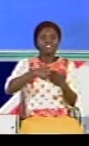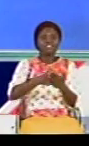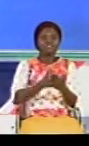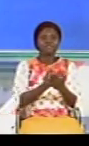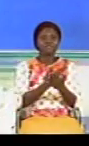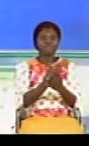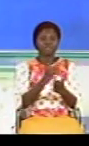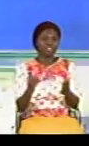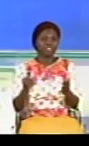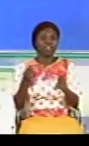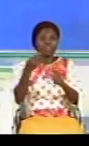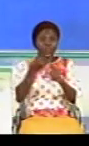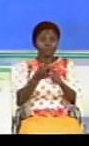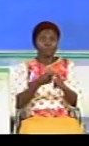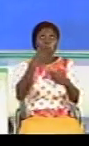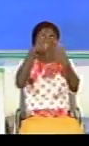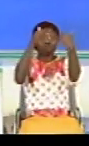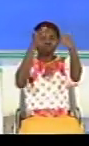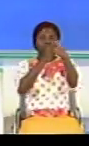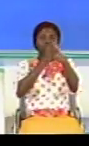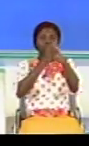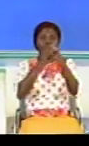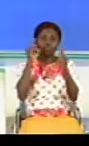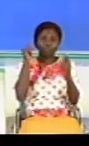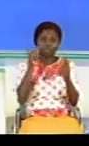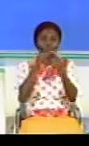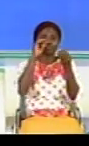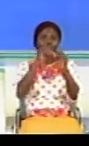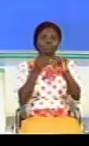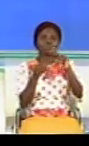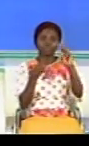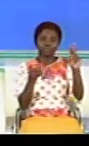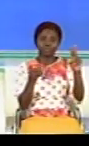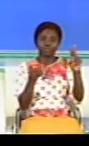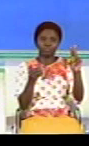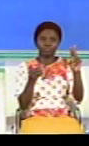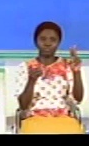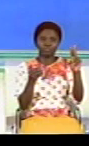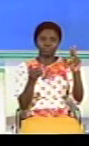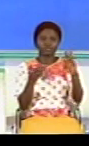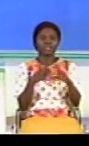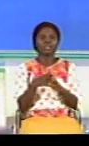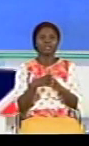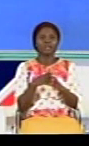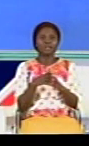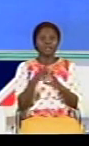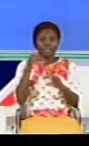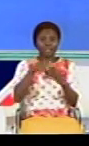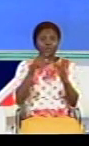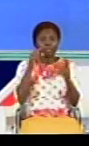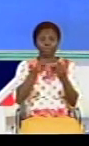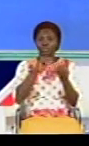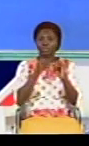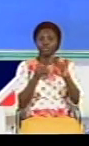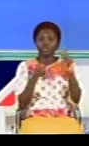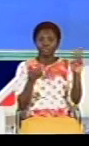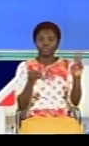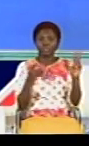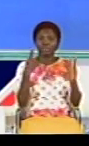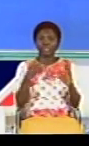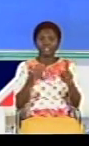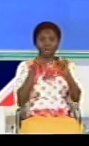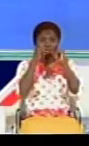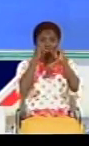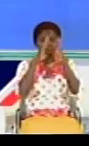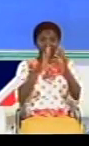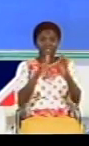from heaven. Point number two. In point number two, the blessing of